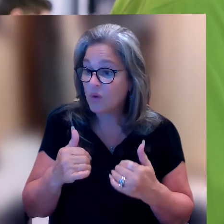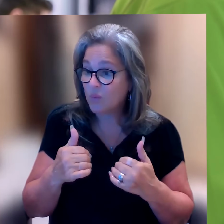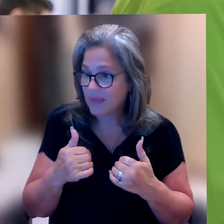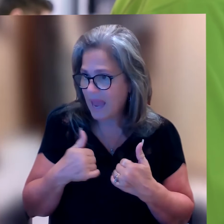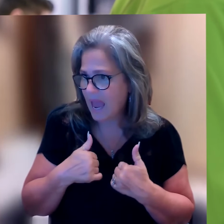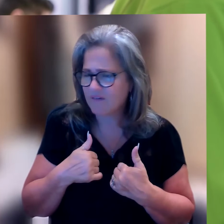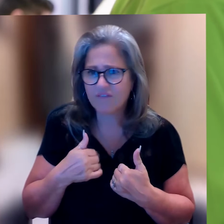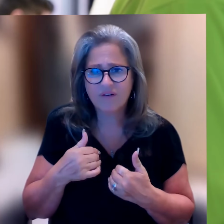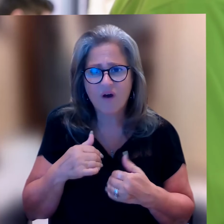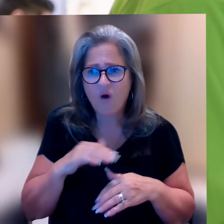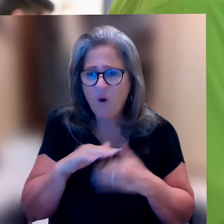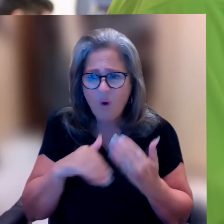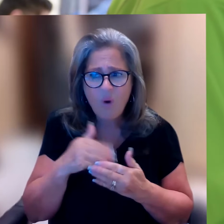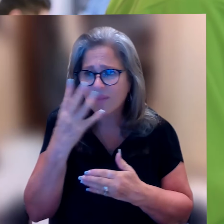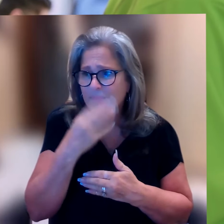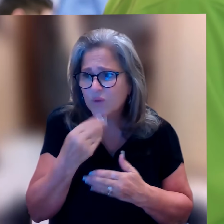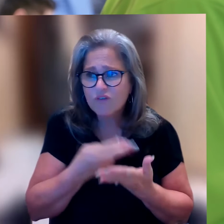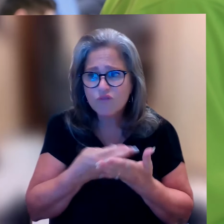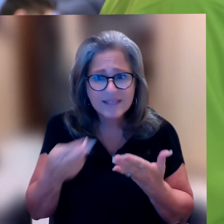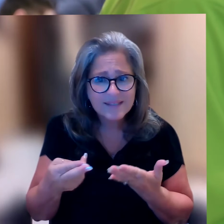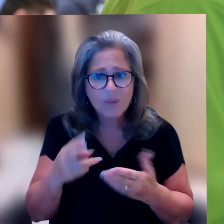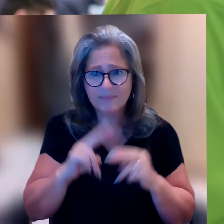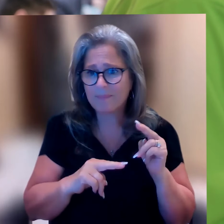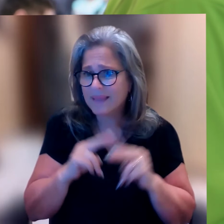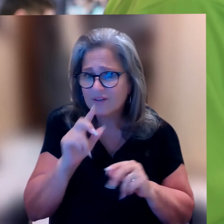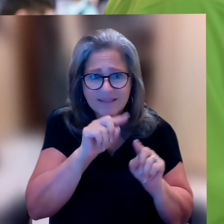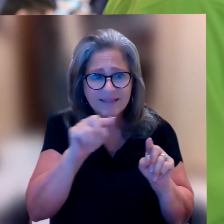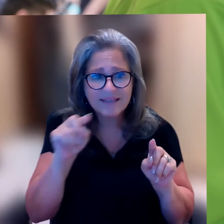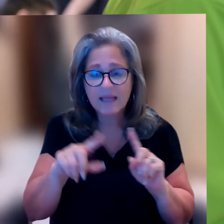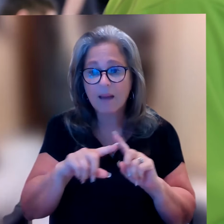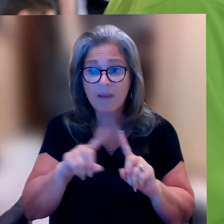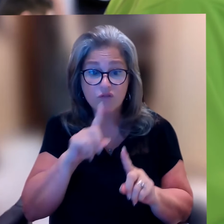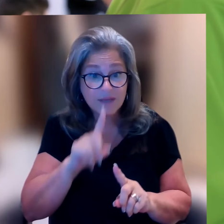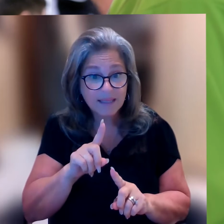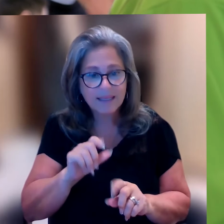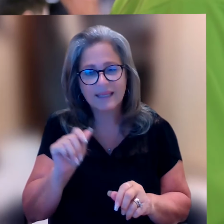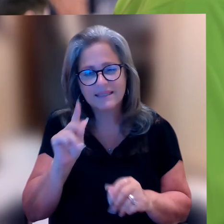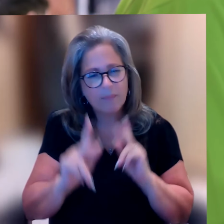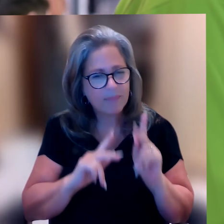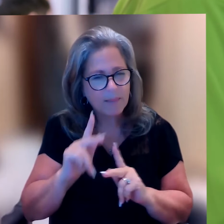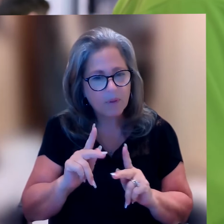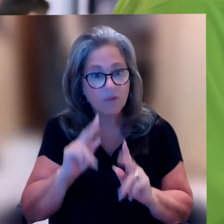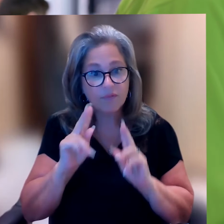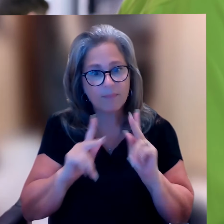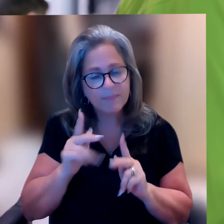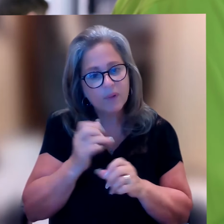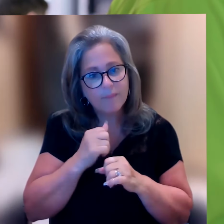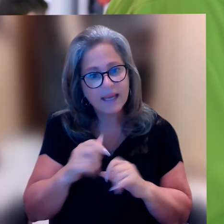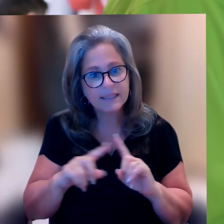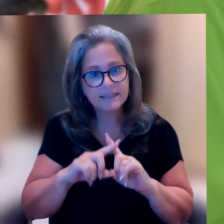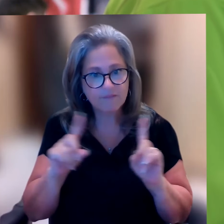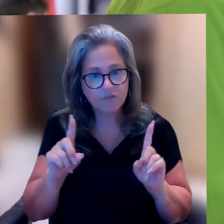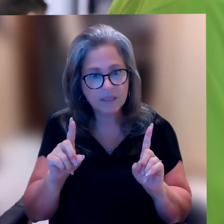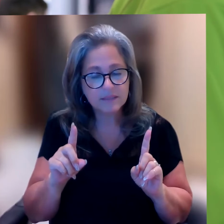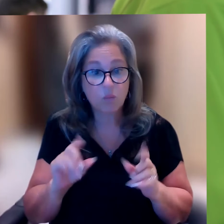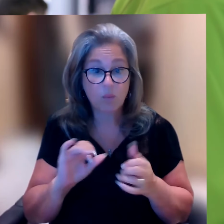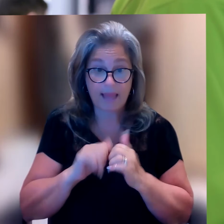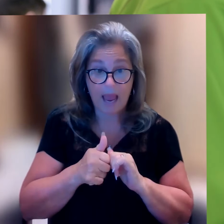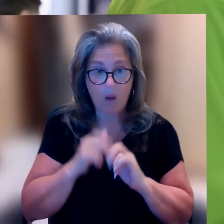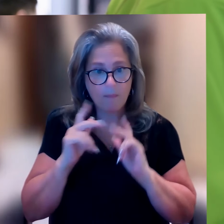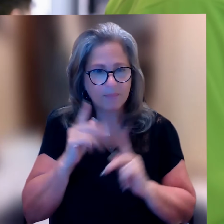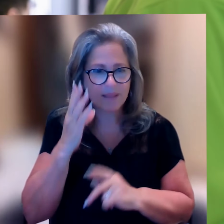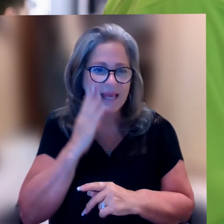have, you know, all the beautiful resources and facility, but really it's the people. It's the people that can make a big difference when it comes to